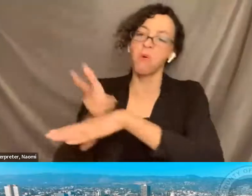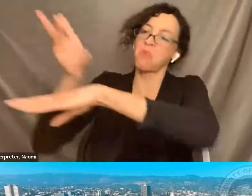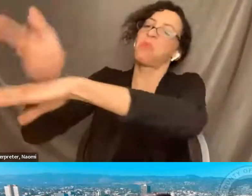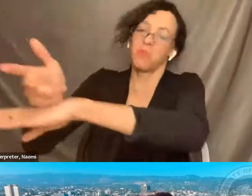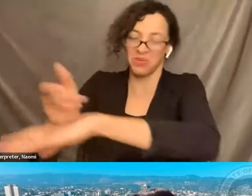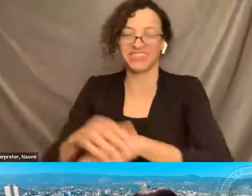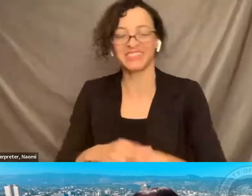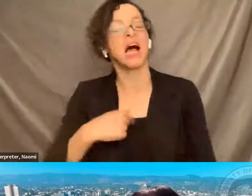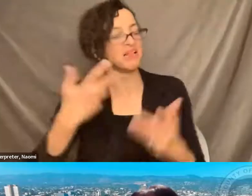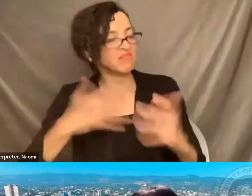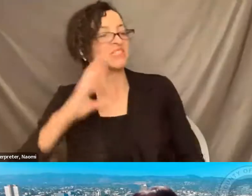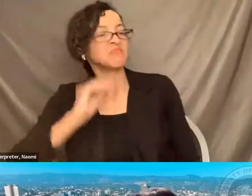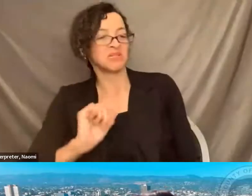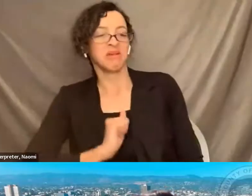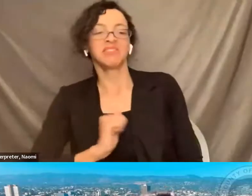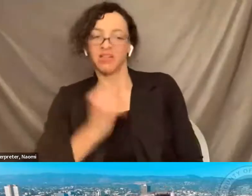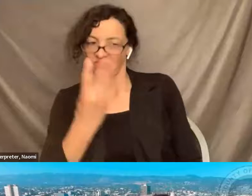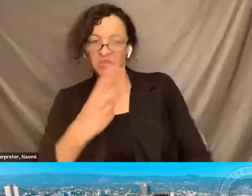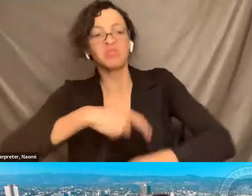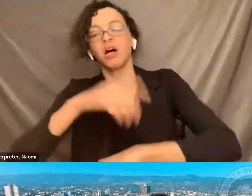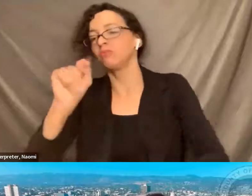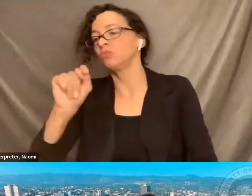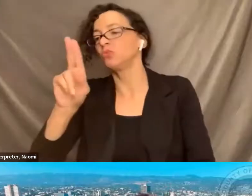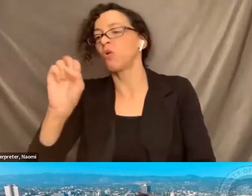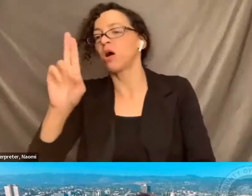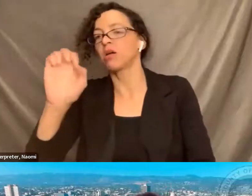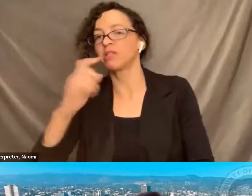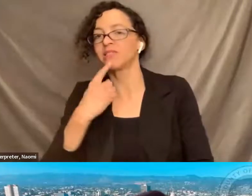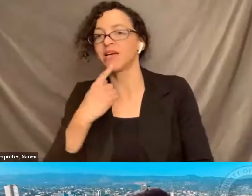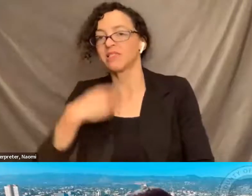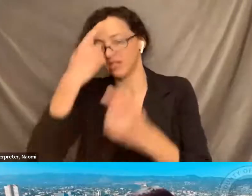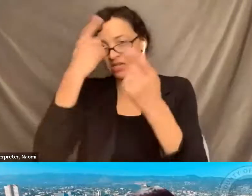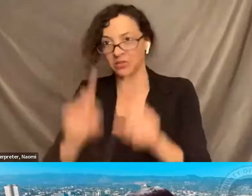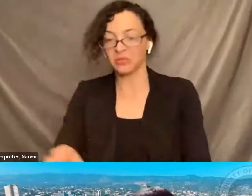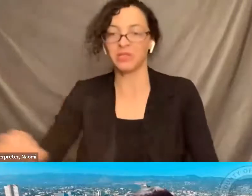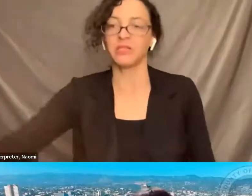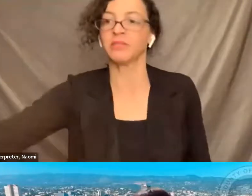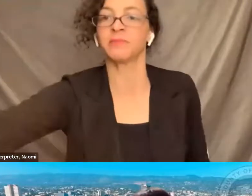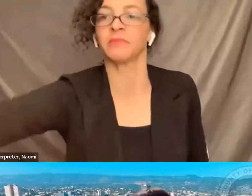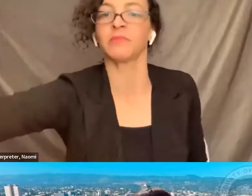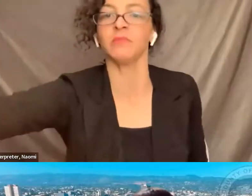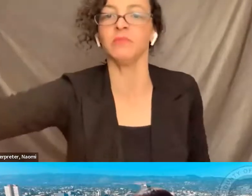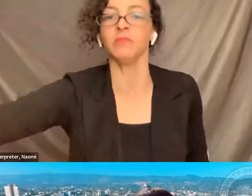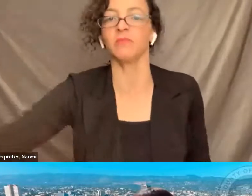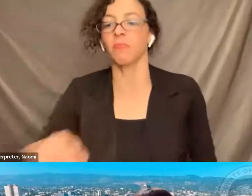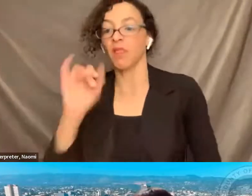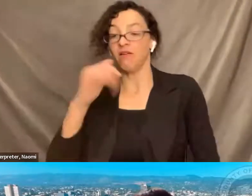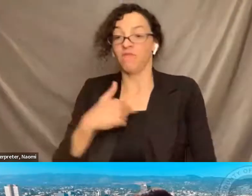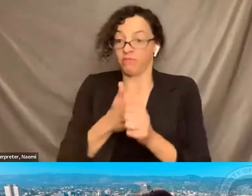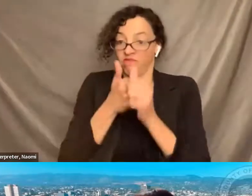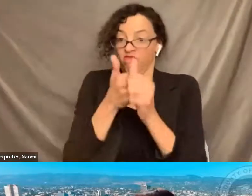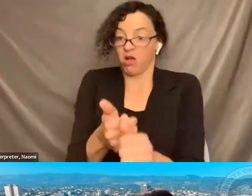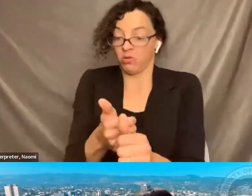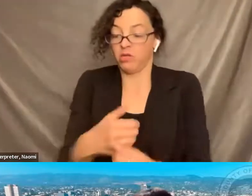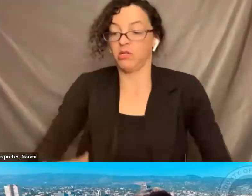I've been there a few times myself. I agree. And just, if I'm following, by logical extension, that